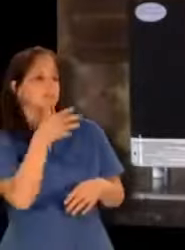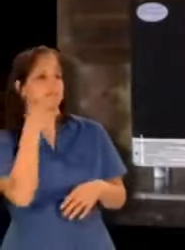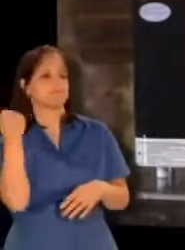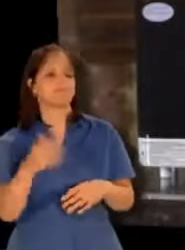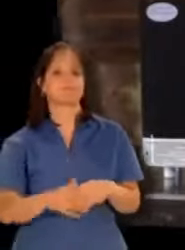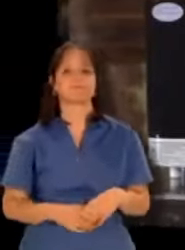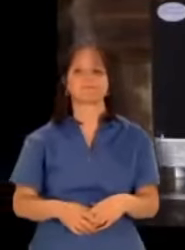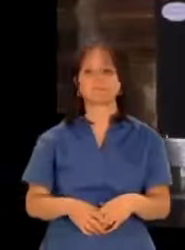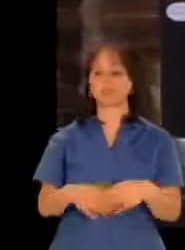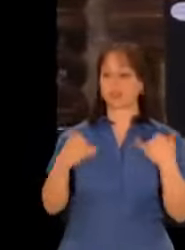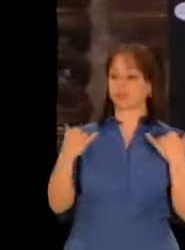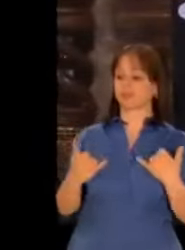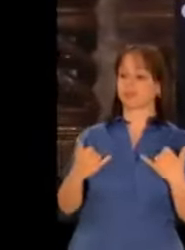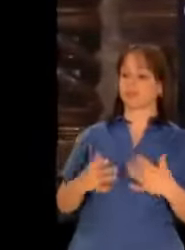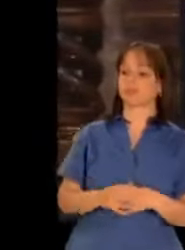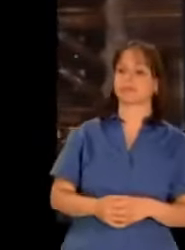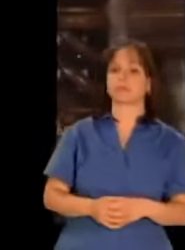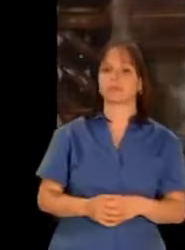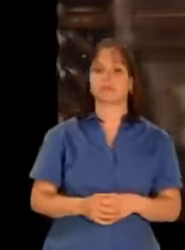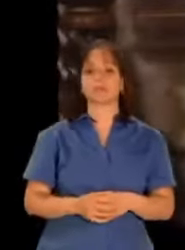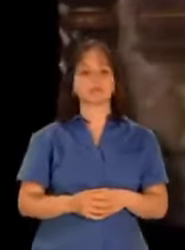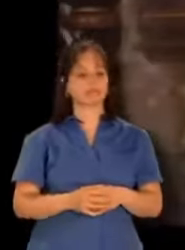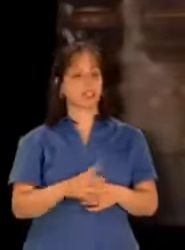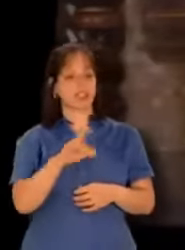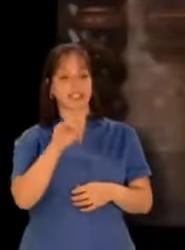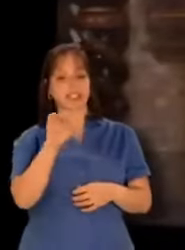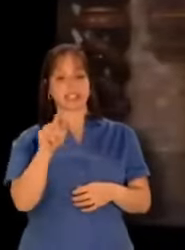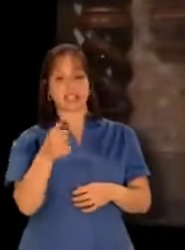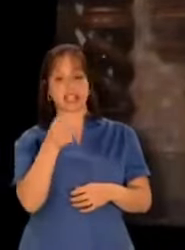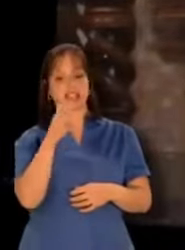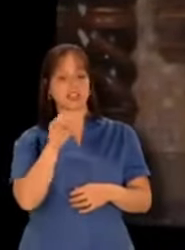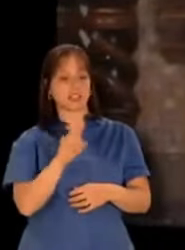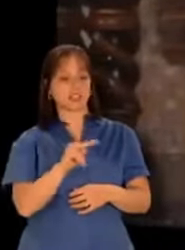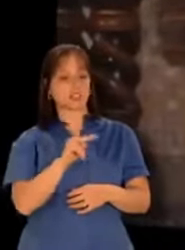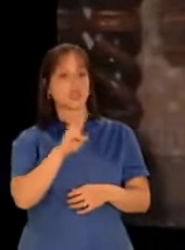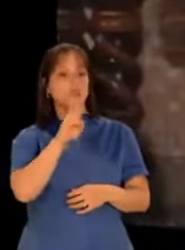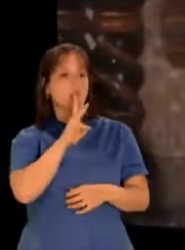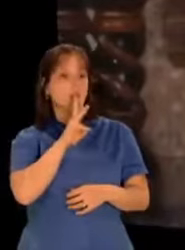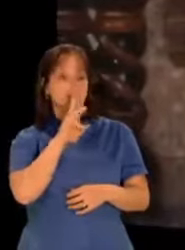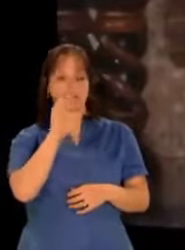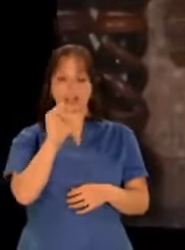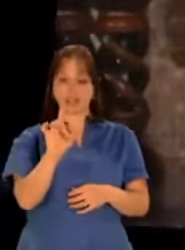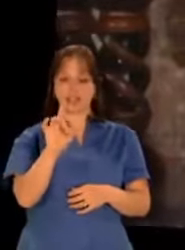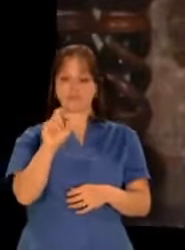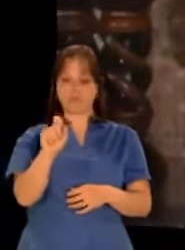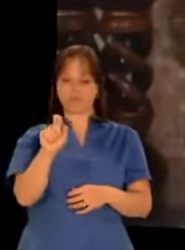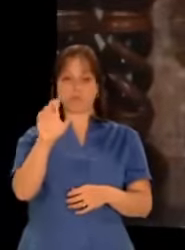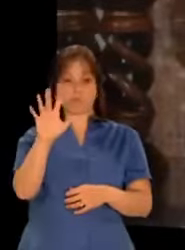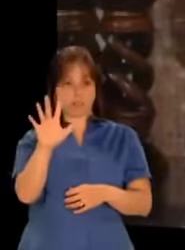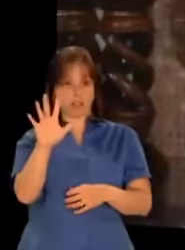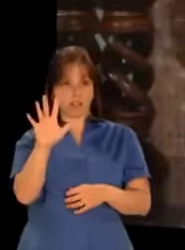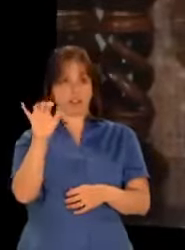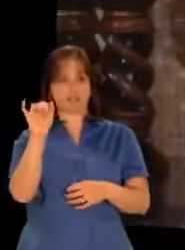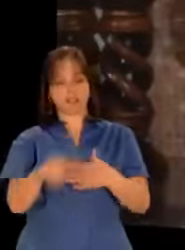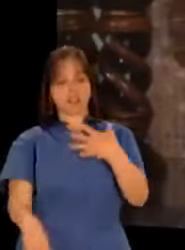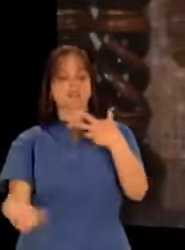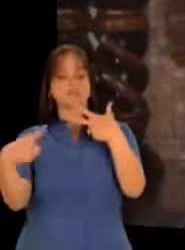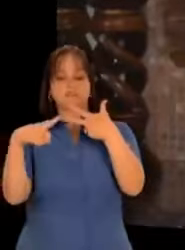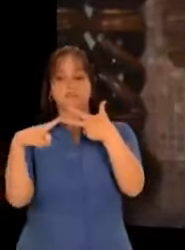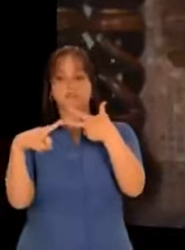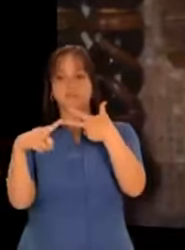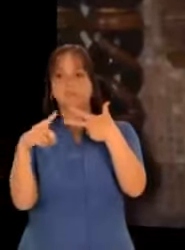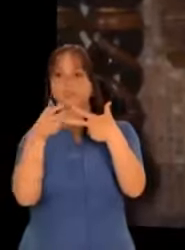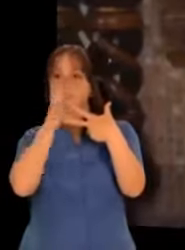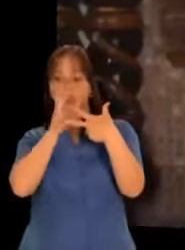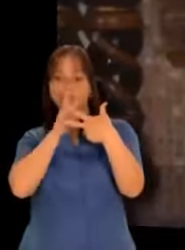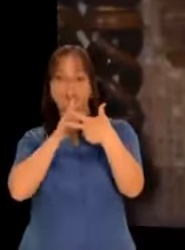So Kangen water 8.5. as you can hear, 8.5 pH, so that's the alkaline drinking water. Kangen